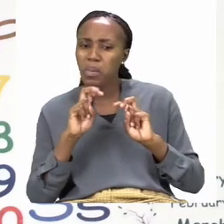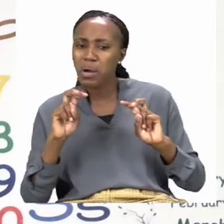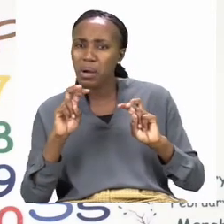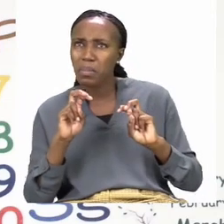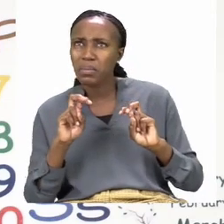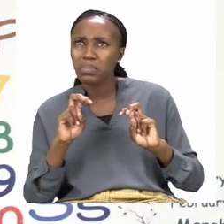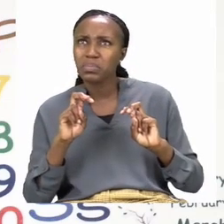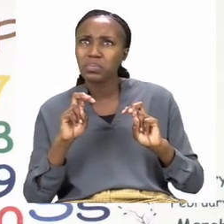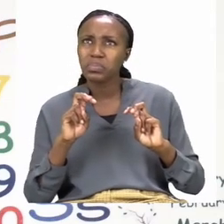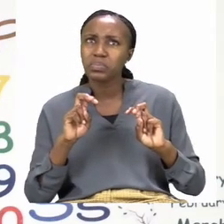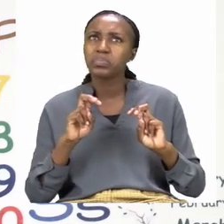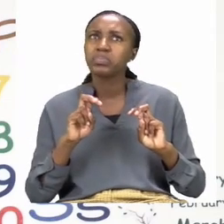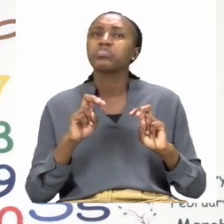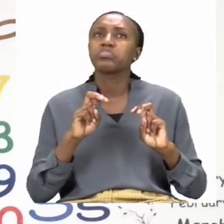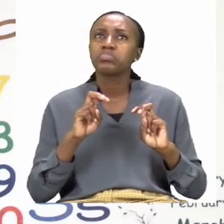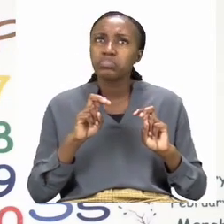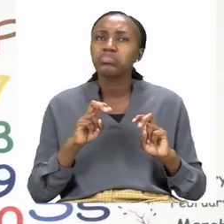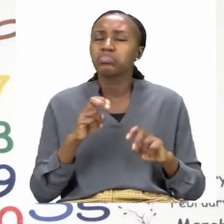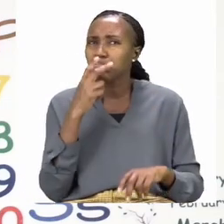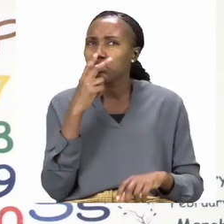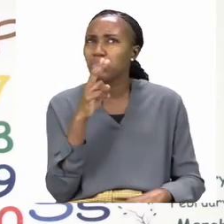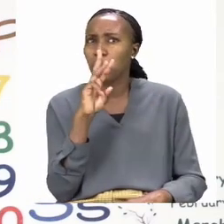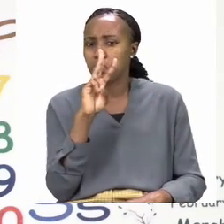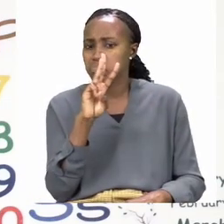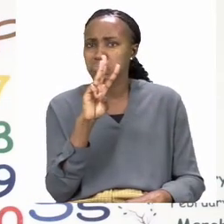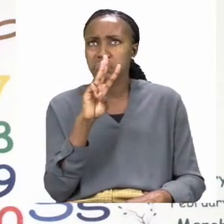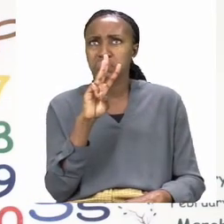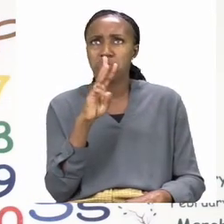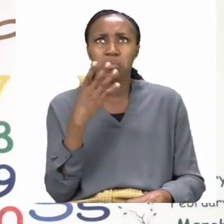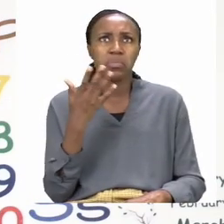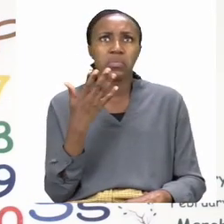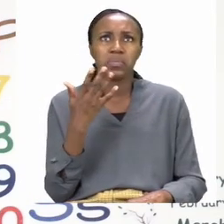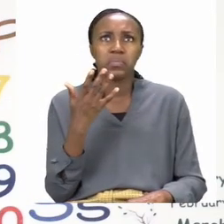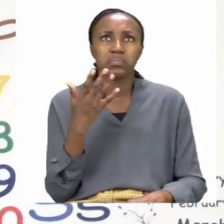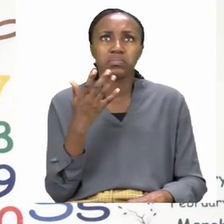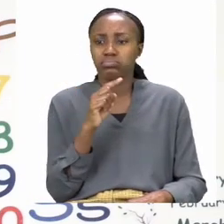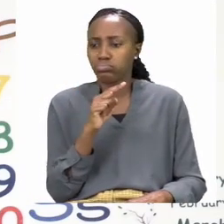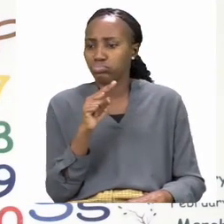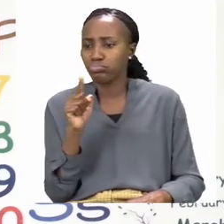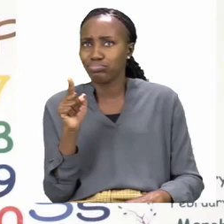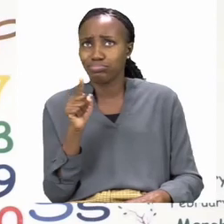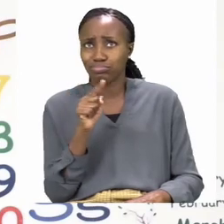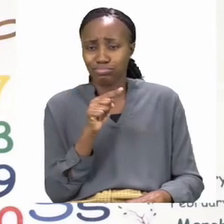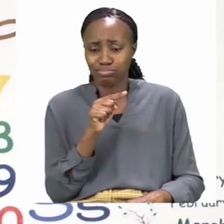word first. So let's find a W. We have a